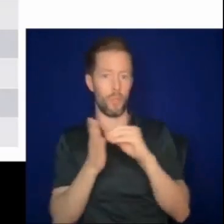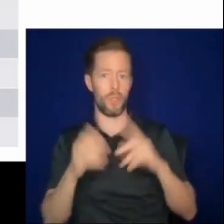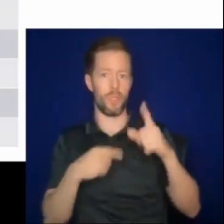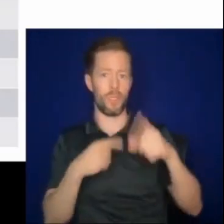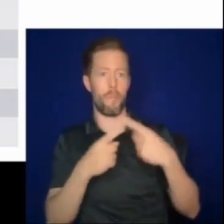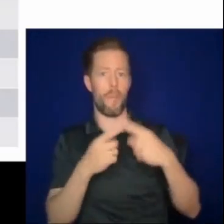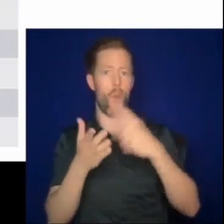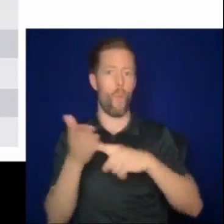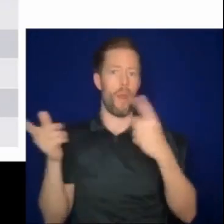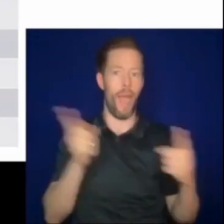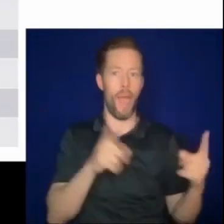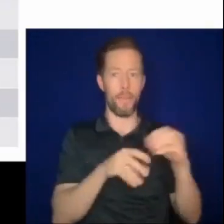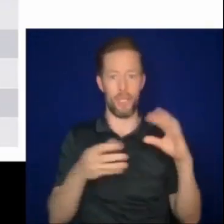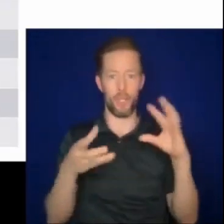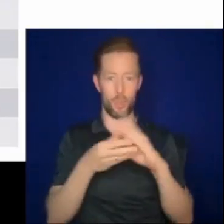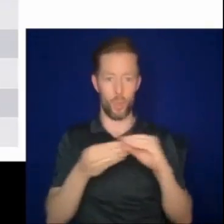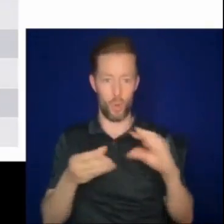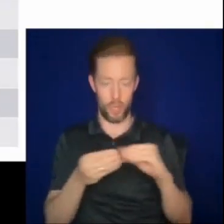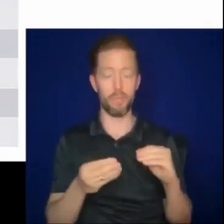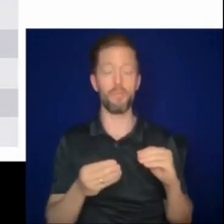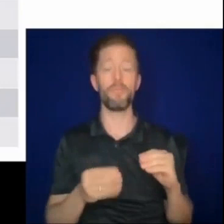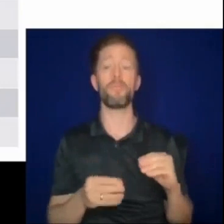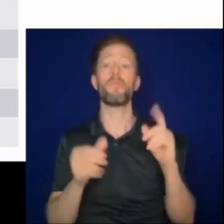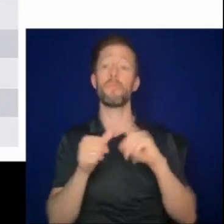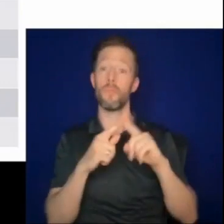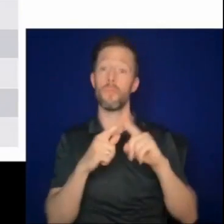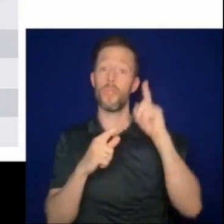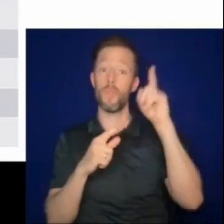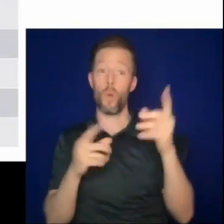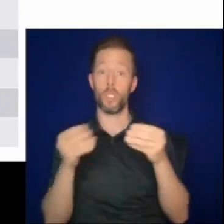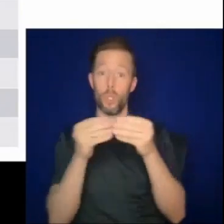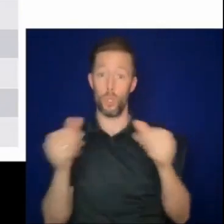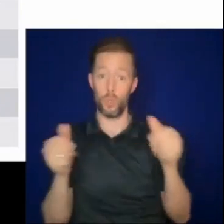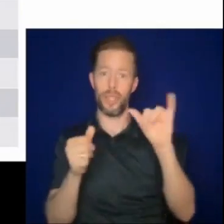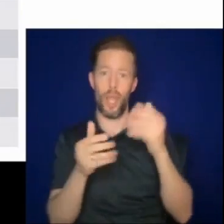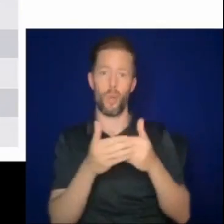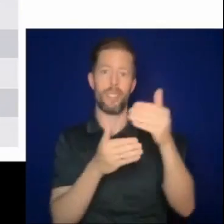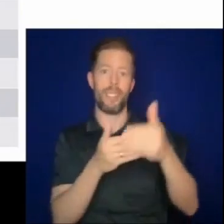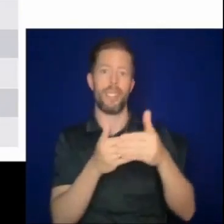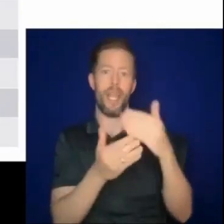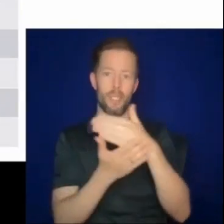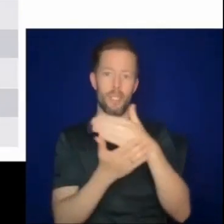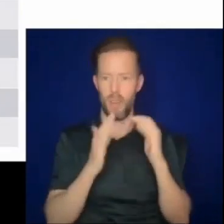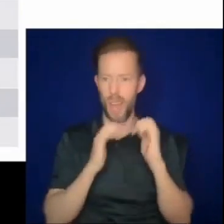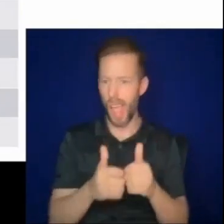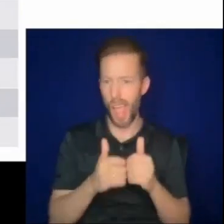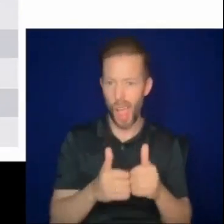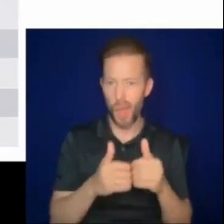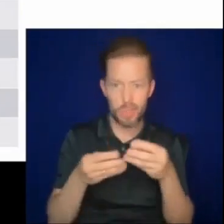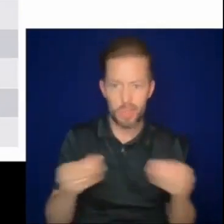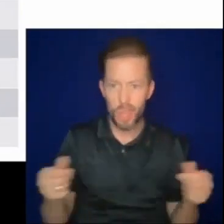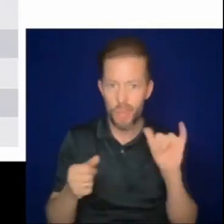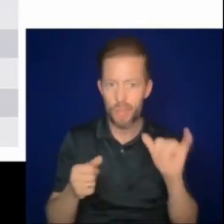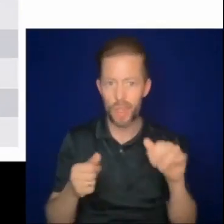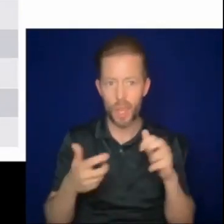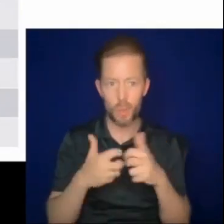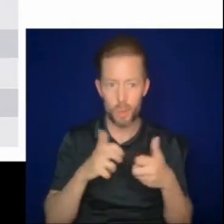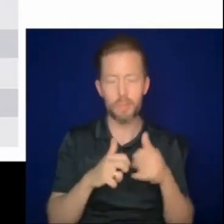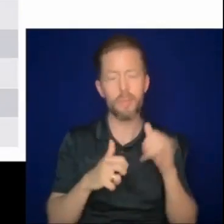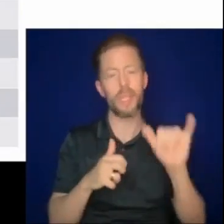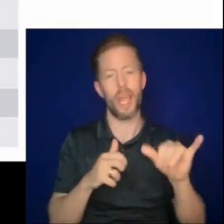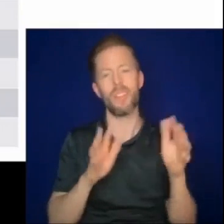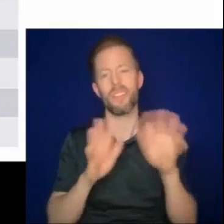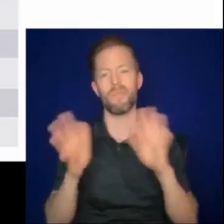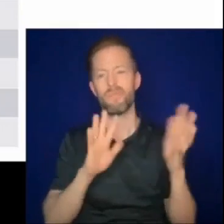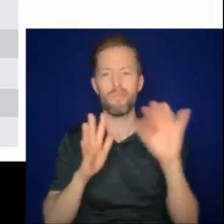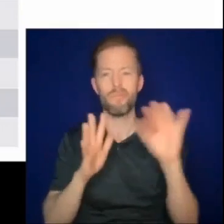more information from the students about what happened in the story. And then in the solution, it was the next part. So then how did they solve that